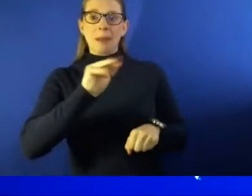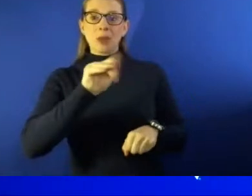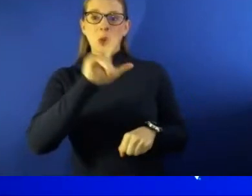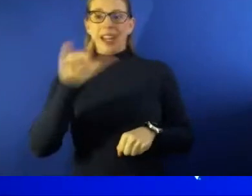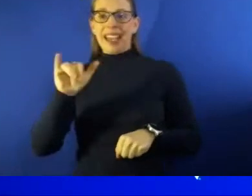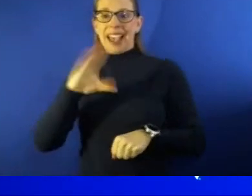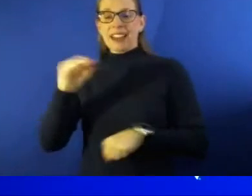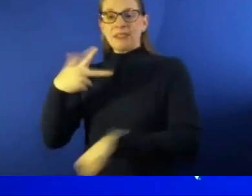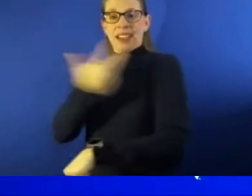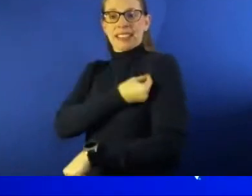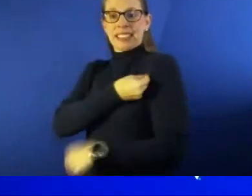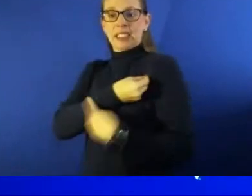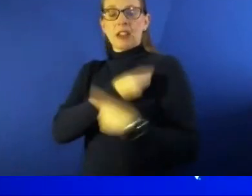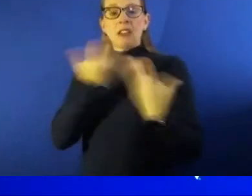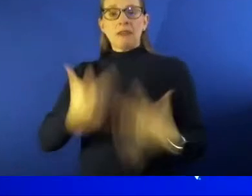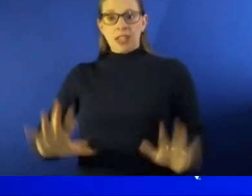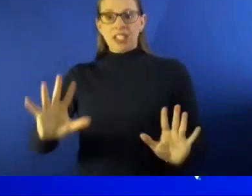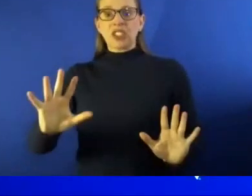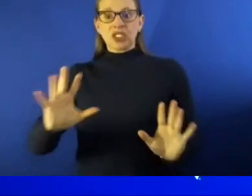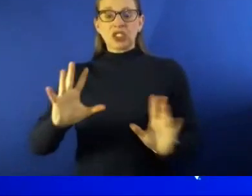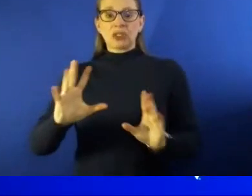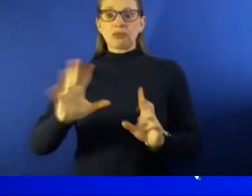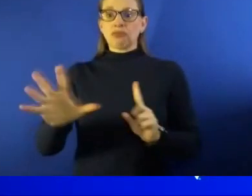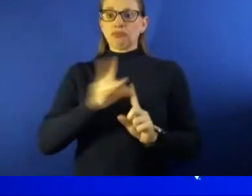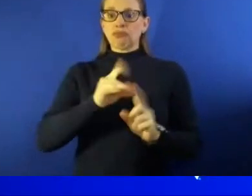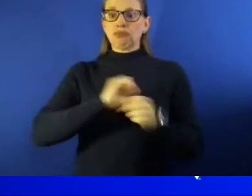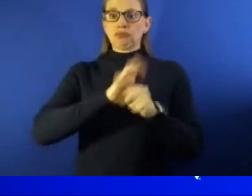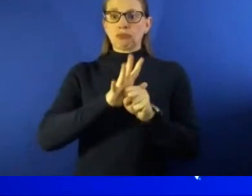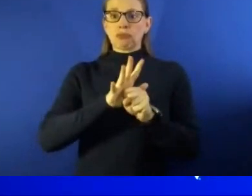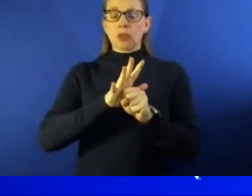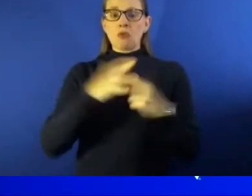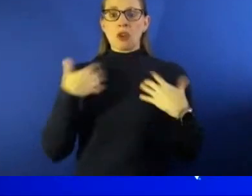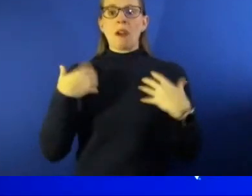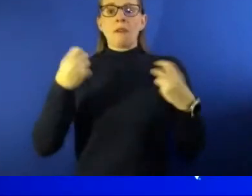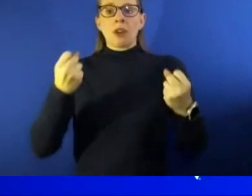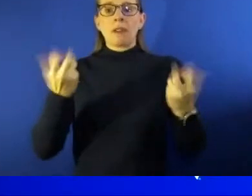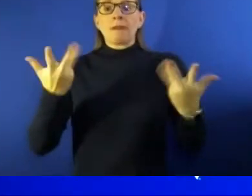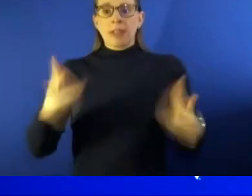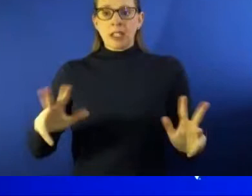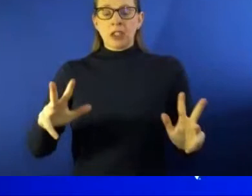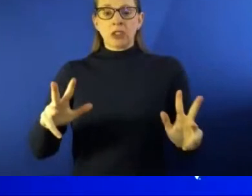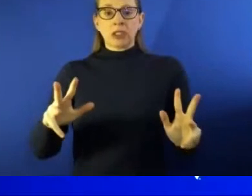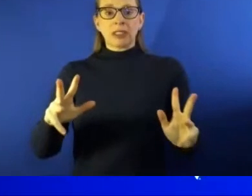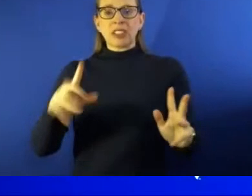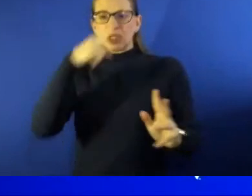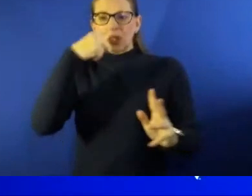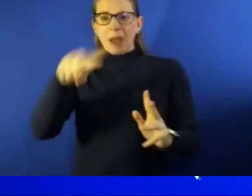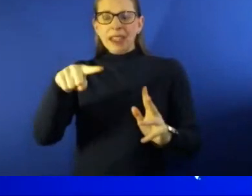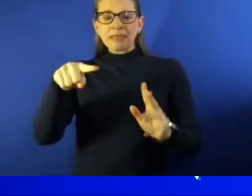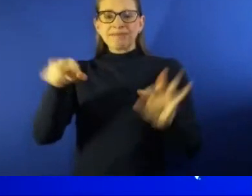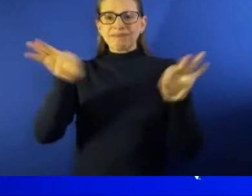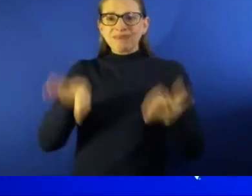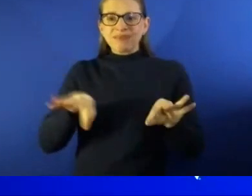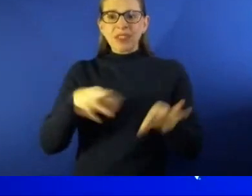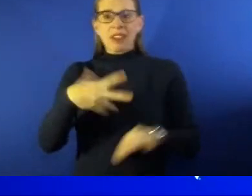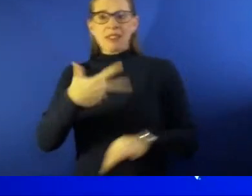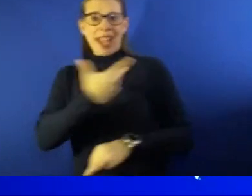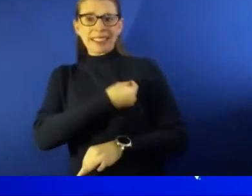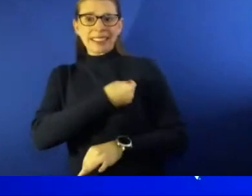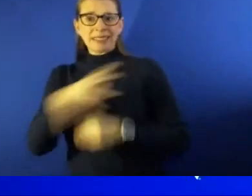once someone who has had COVID and recovered from it? Talk about the differences between the strength of the vaccine